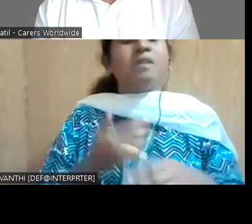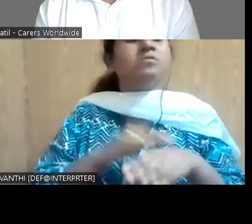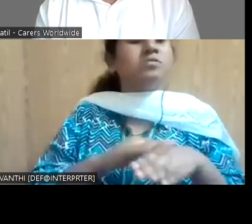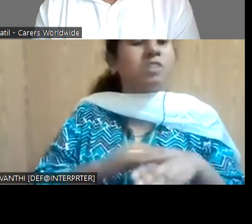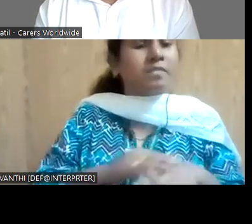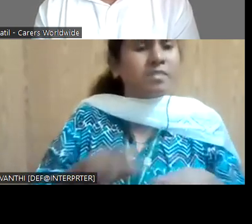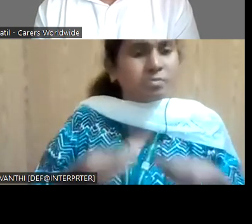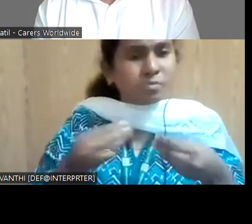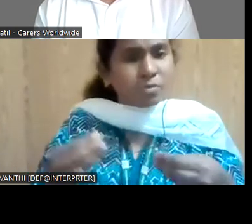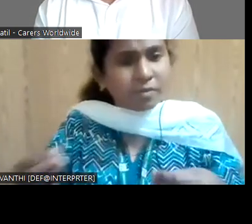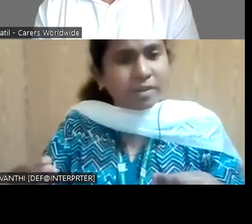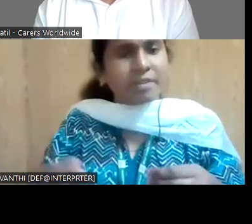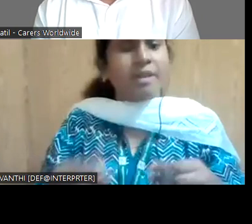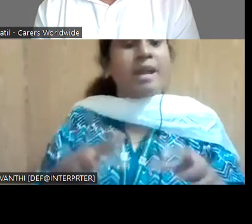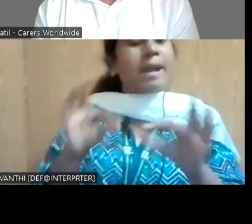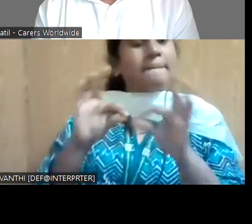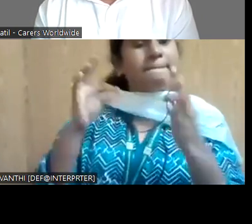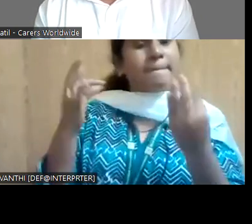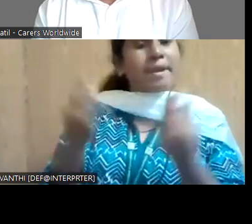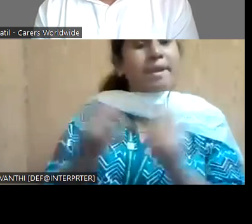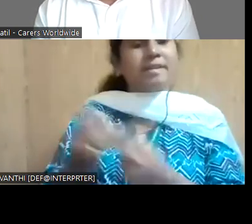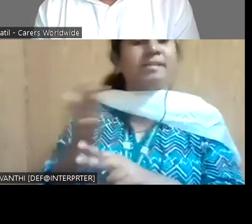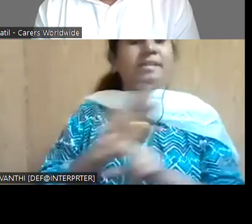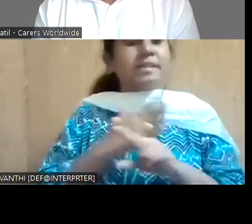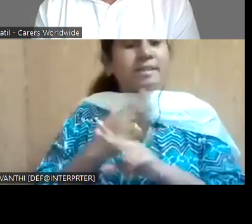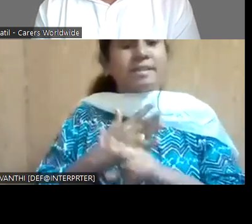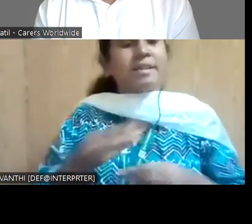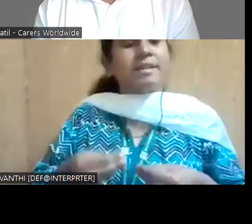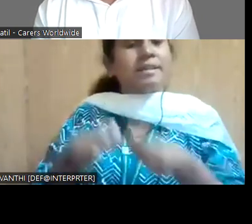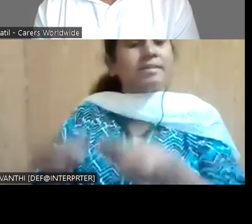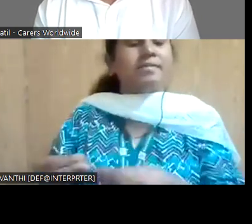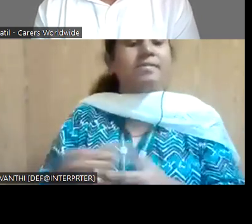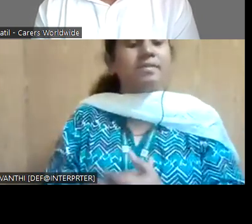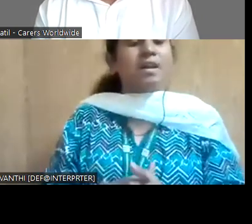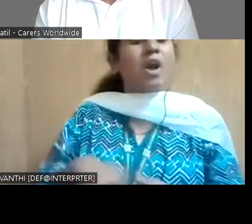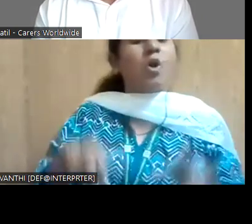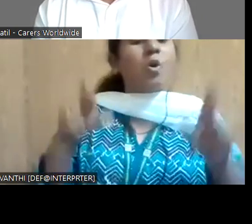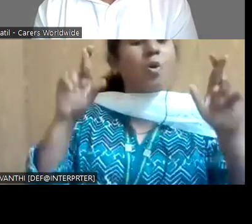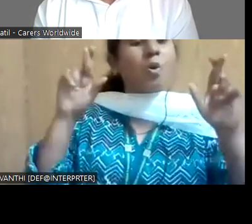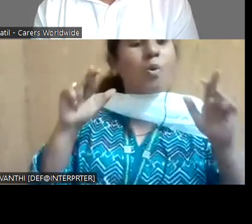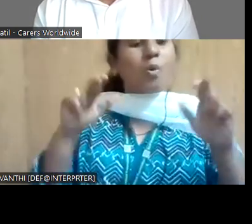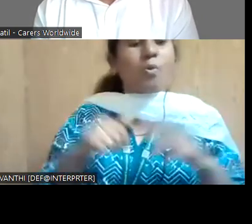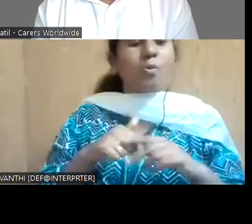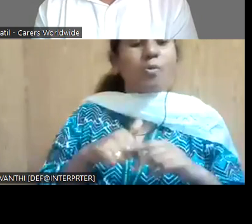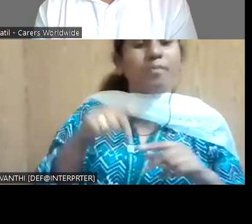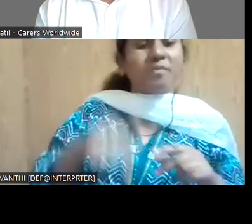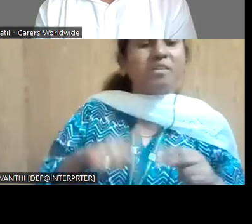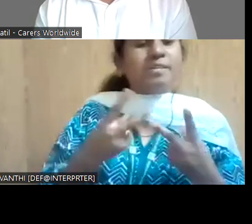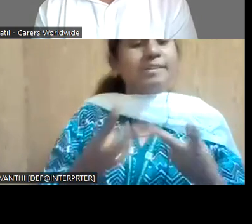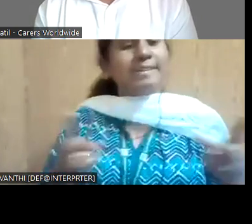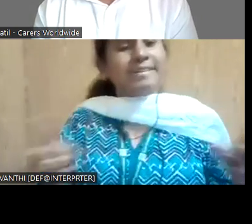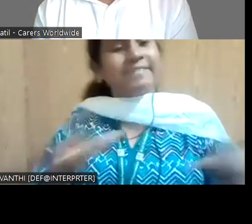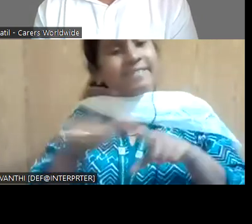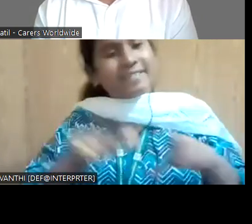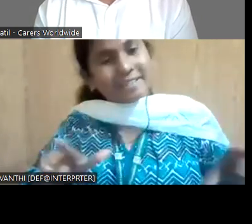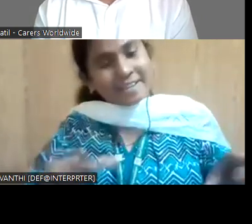as well as parents and caregivers in the country. I hope it will be translated into different languages